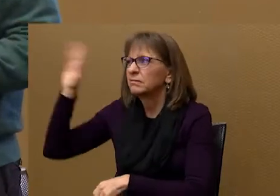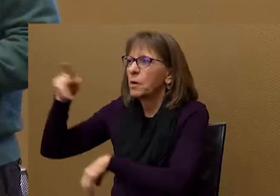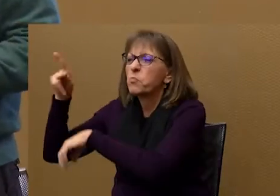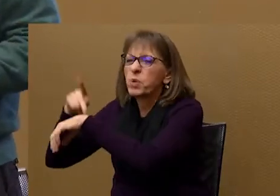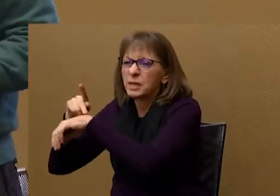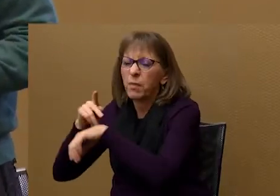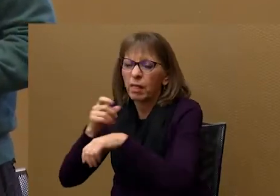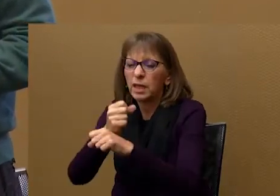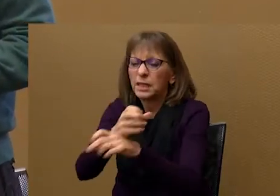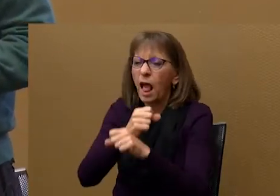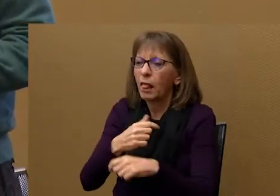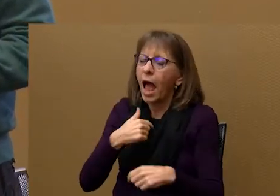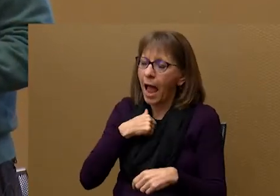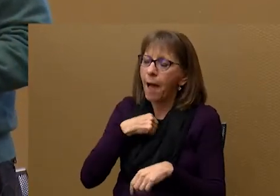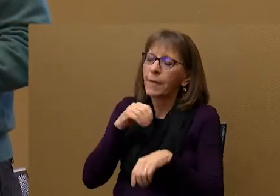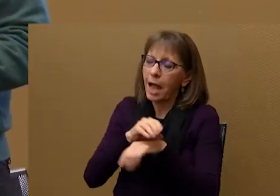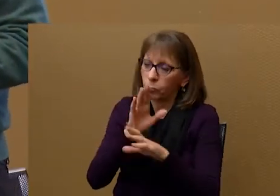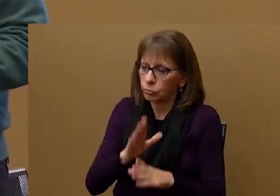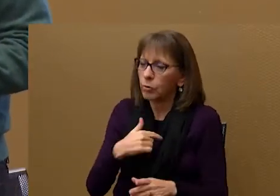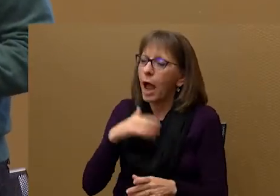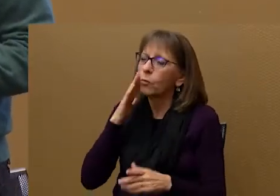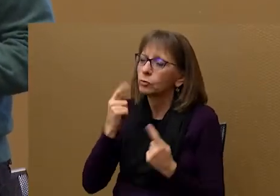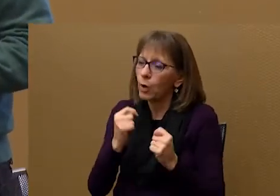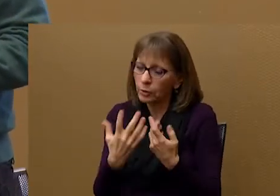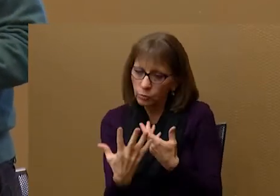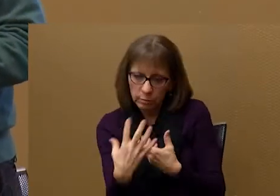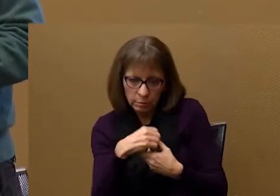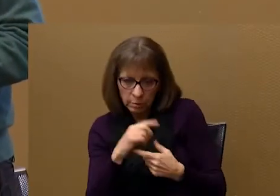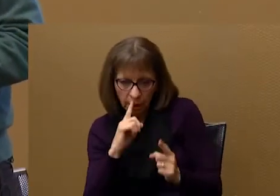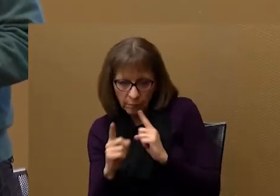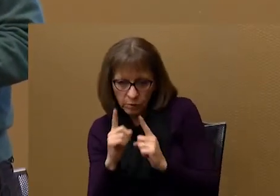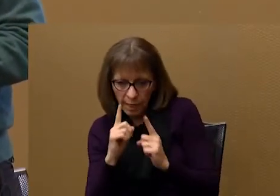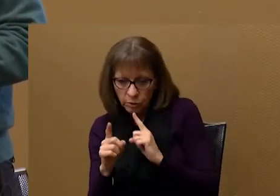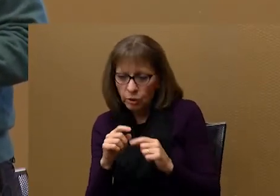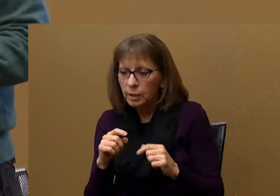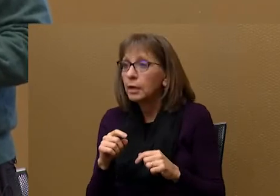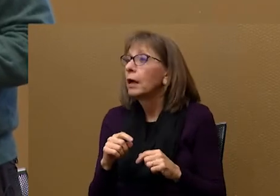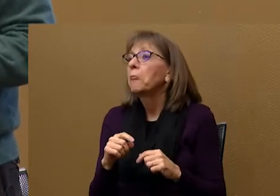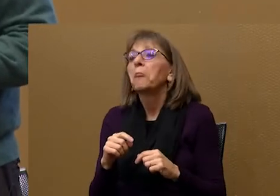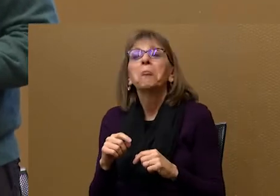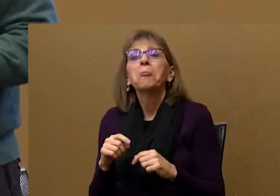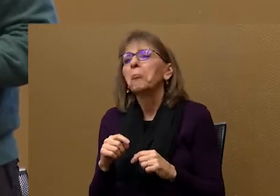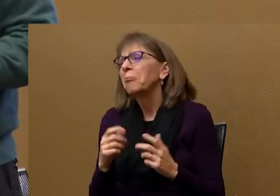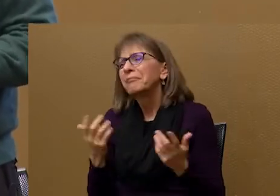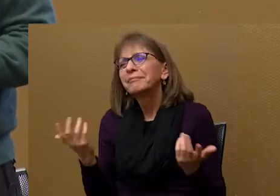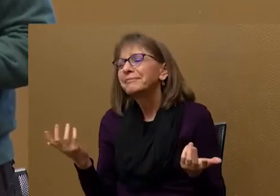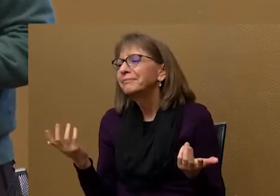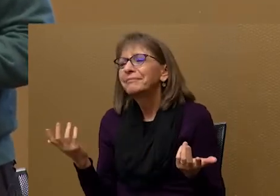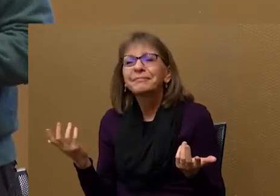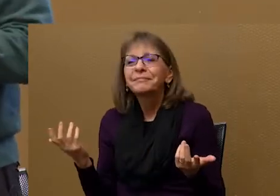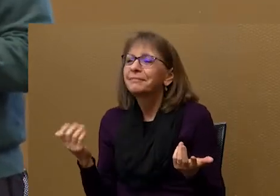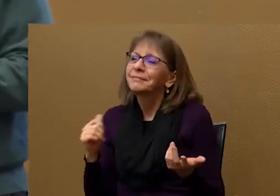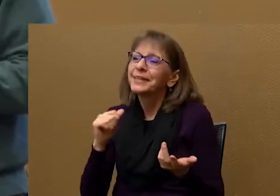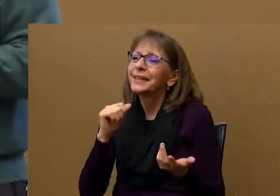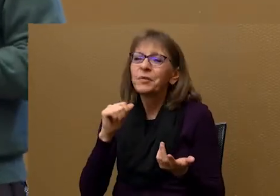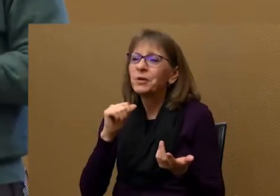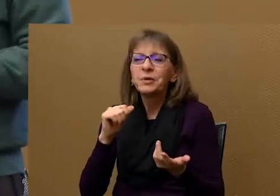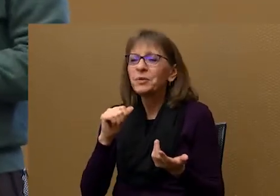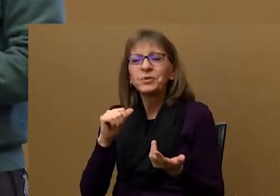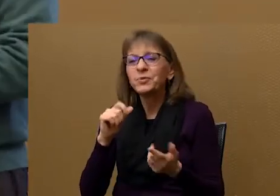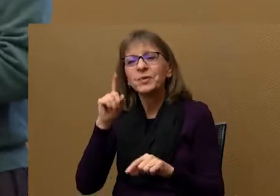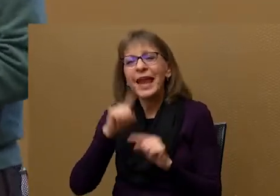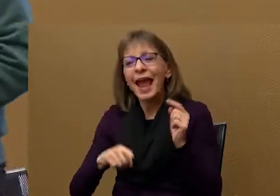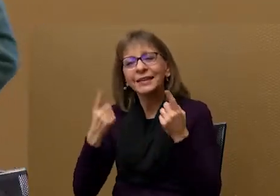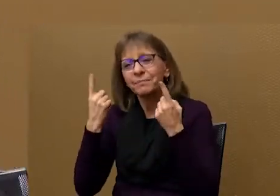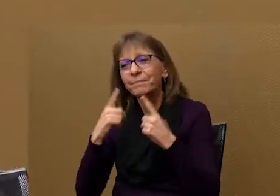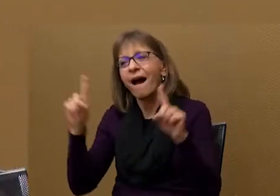I'm not going to scold him. The principal can scold him. I'm the counselor. I'm going to try to engage him in a conversation. It's not going to